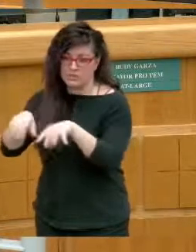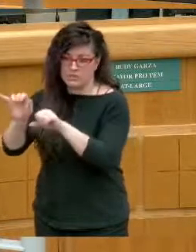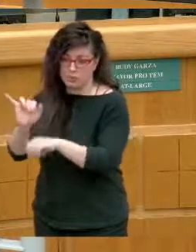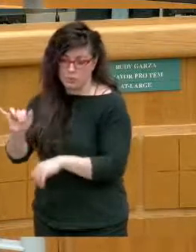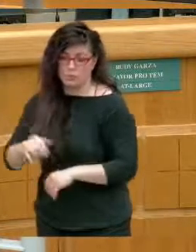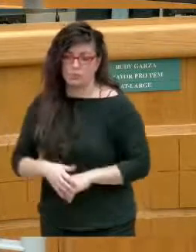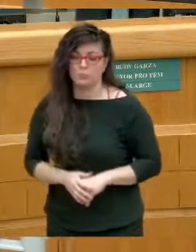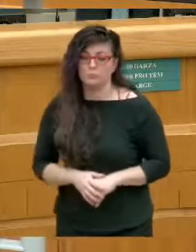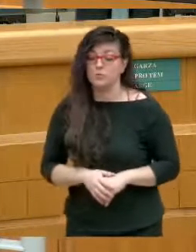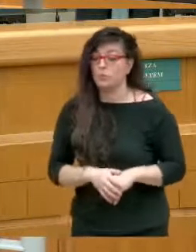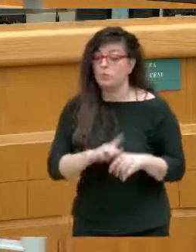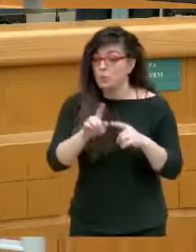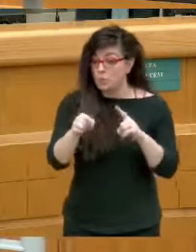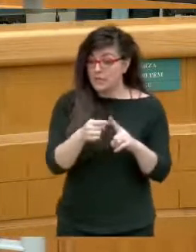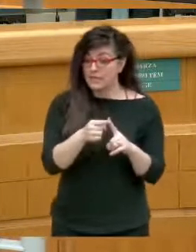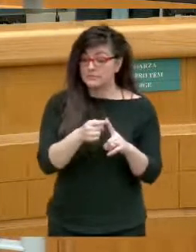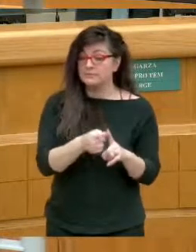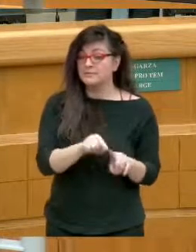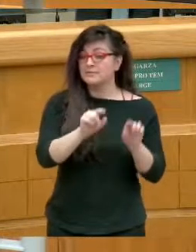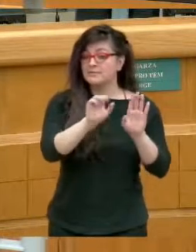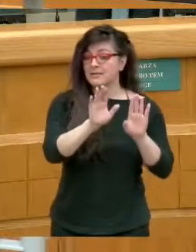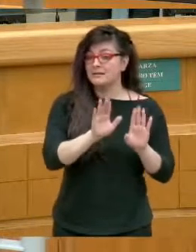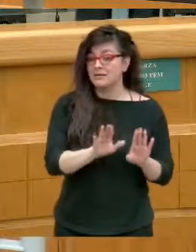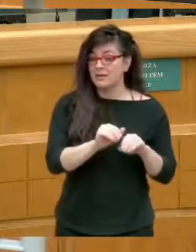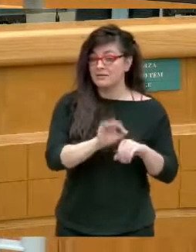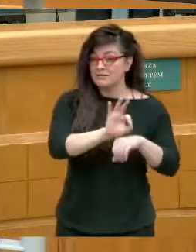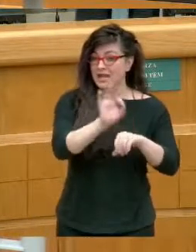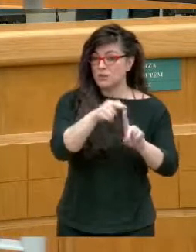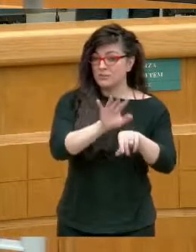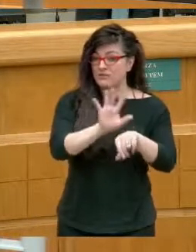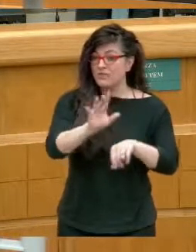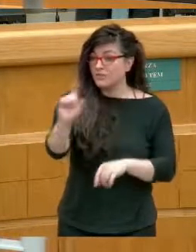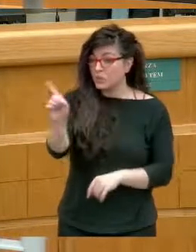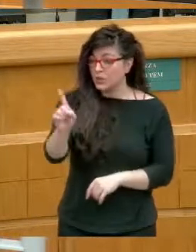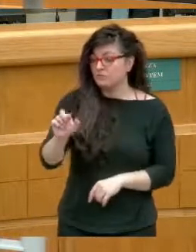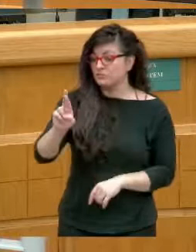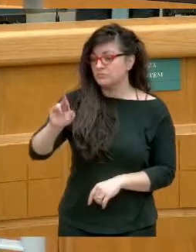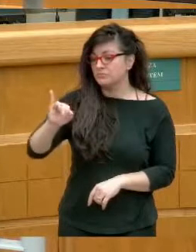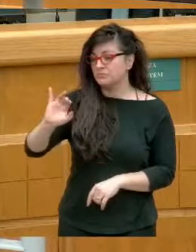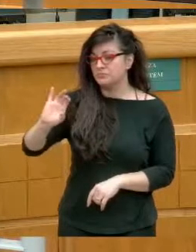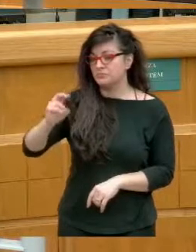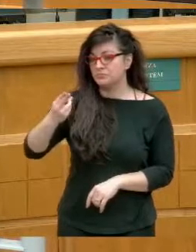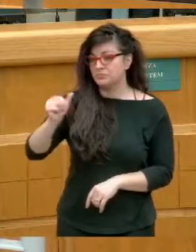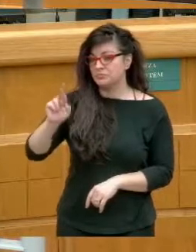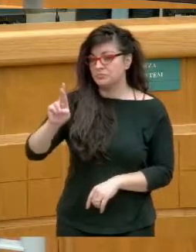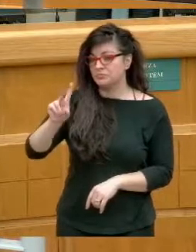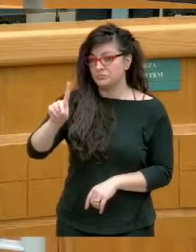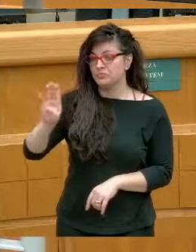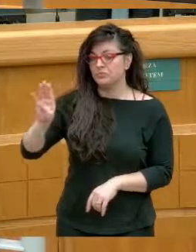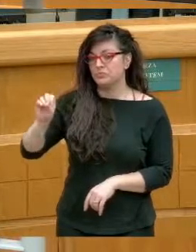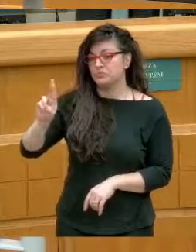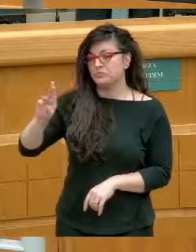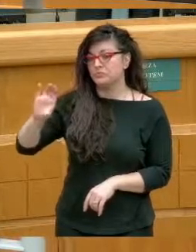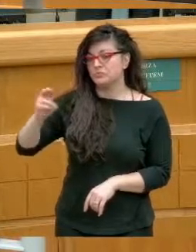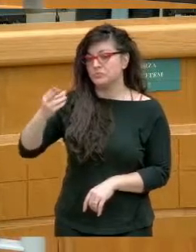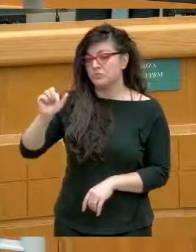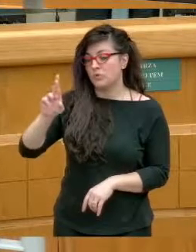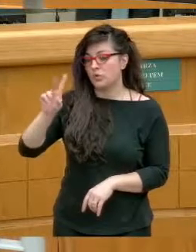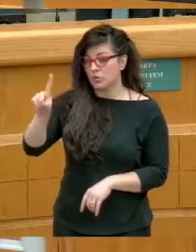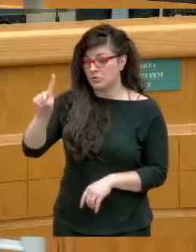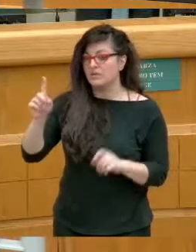a.m. to 5 p.m. That location is at the Richard Borchard Fairgrounds, and that's at 1213